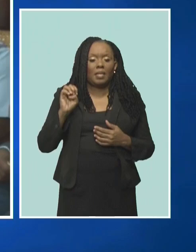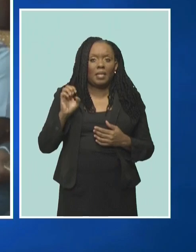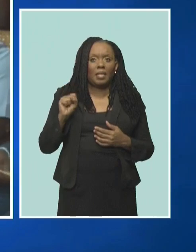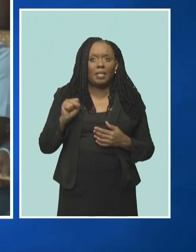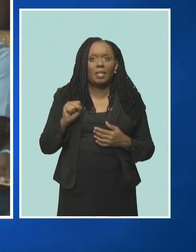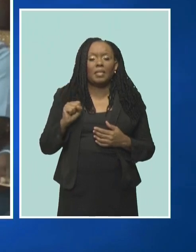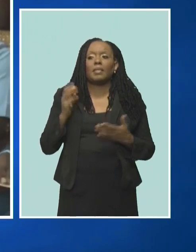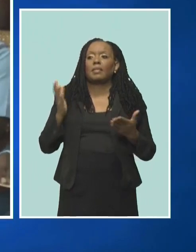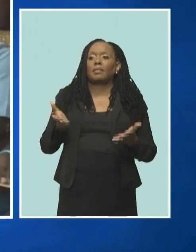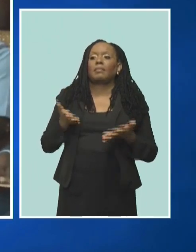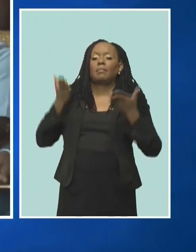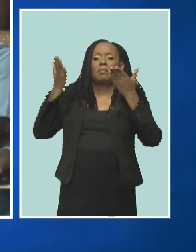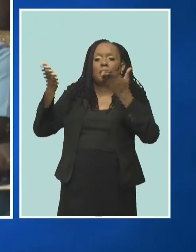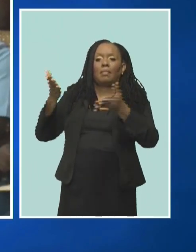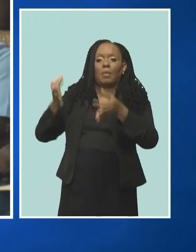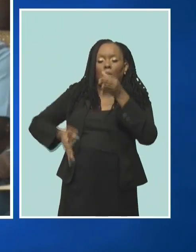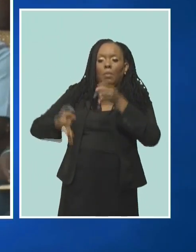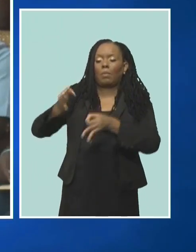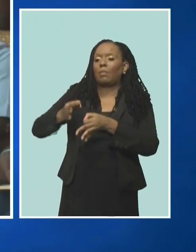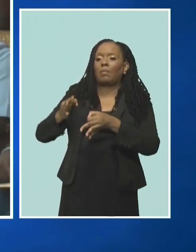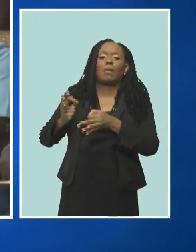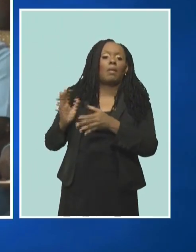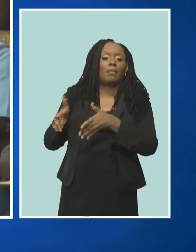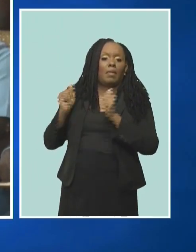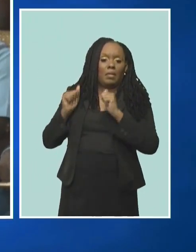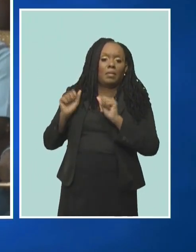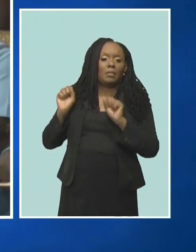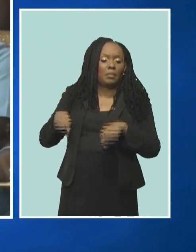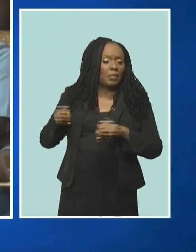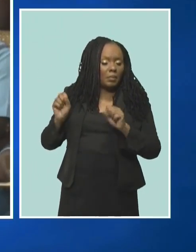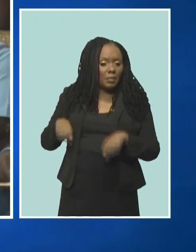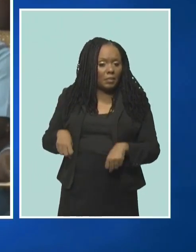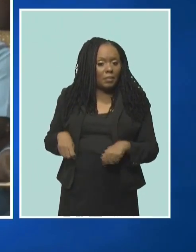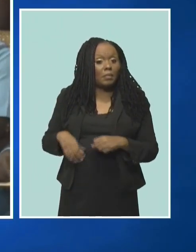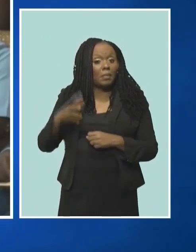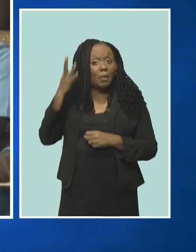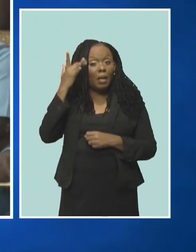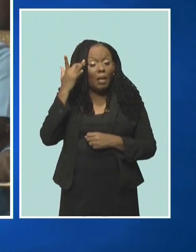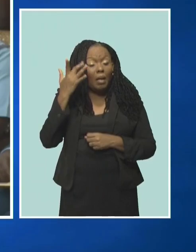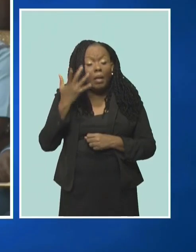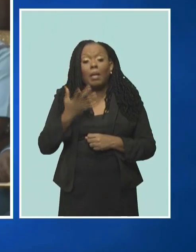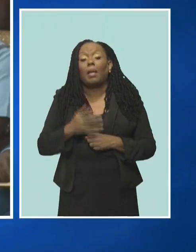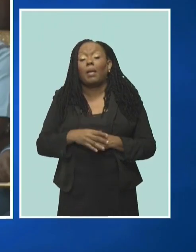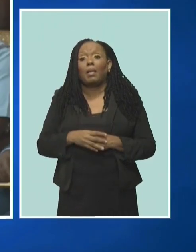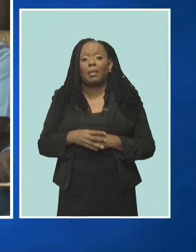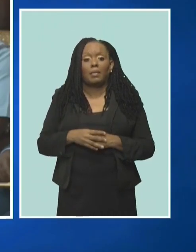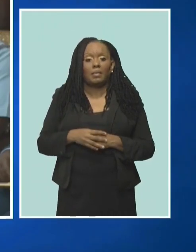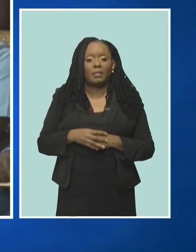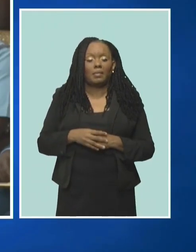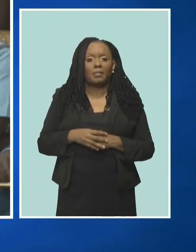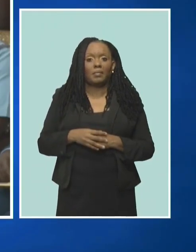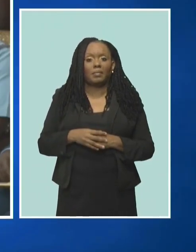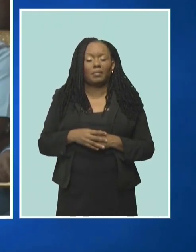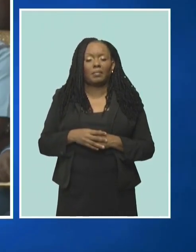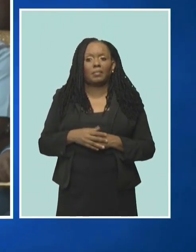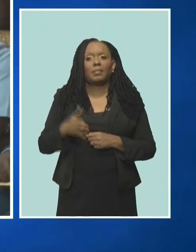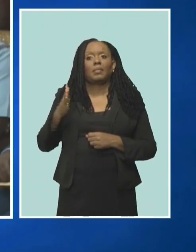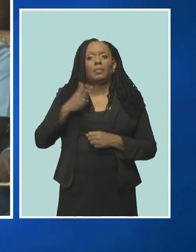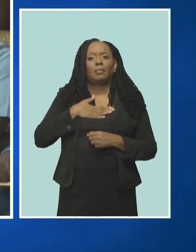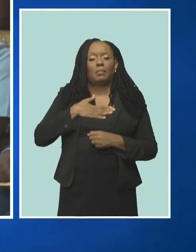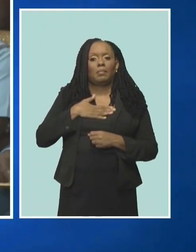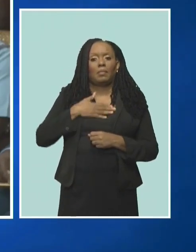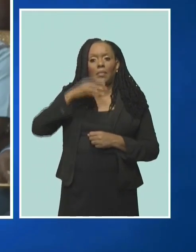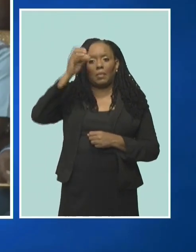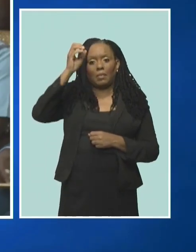to hearings as fast as possible. Because remember, the intent here, from where I sit, and where the opposition